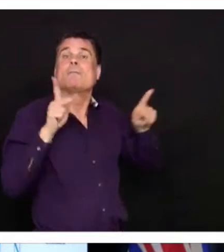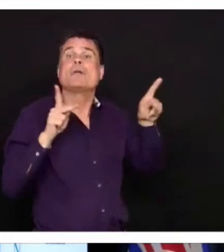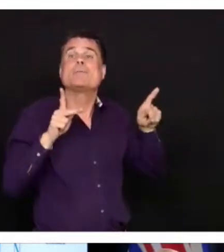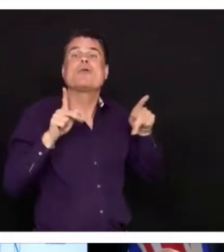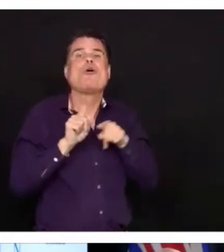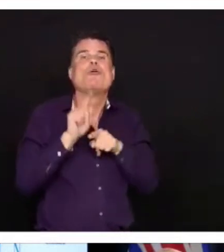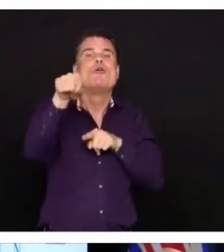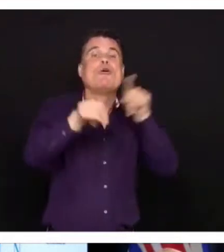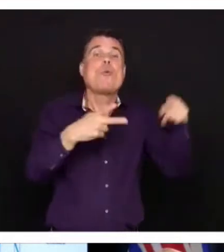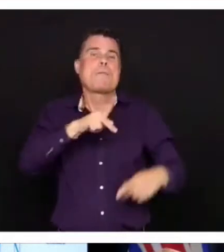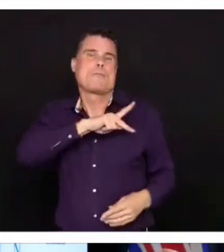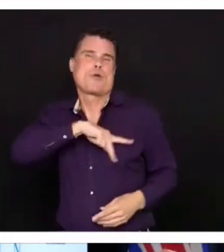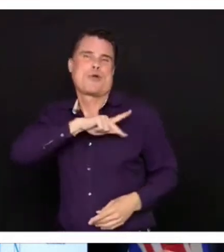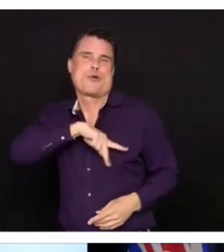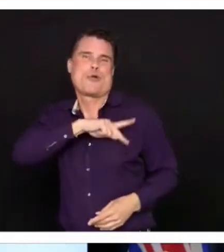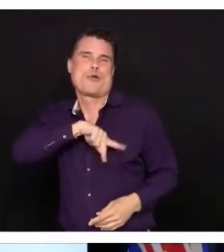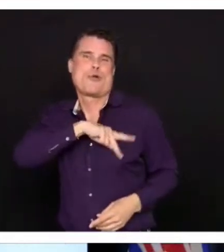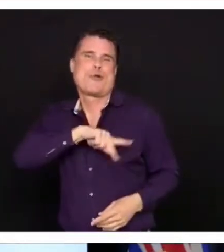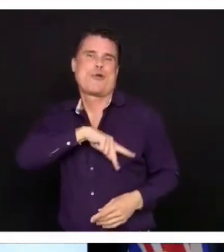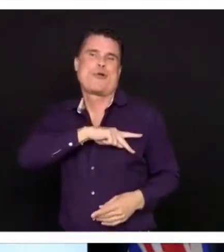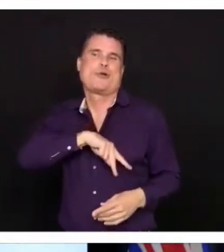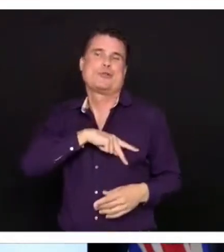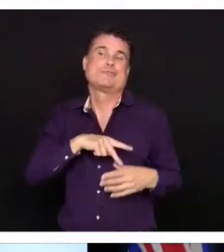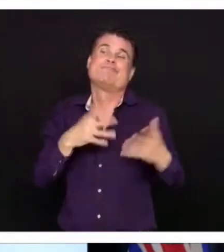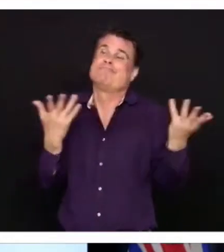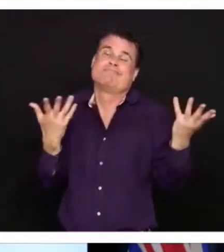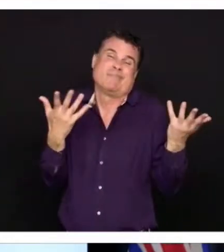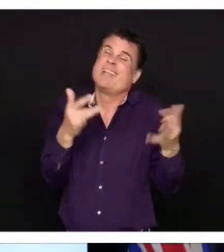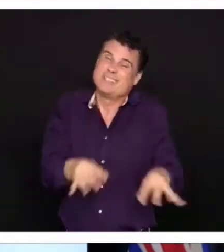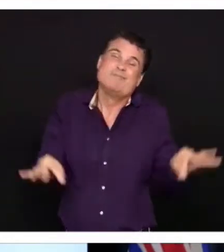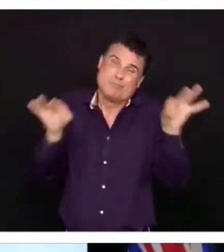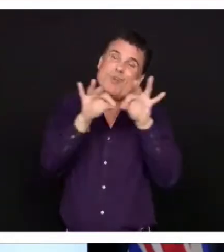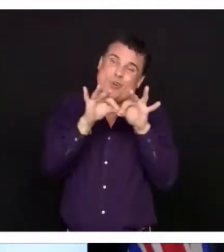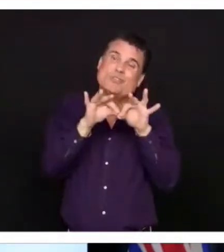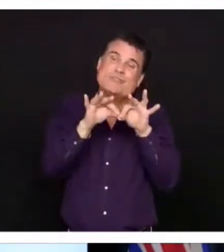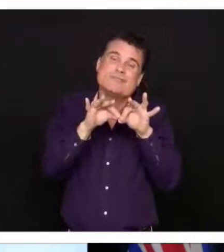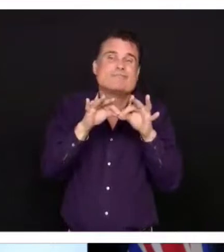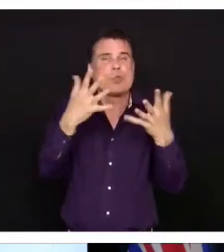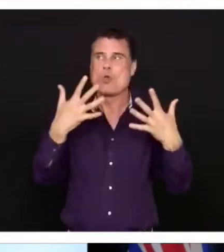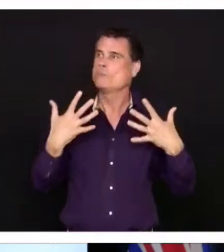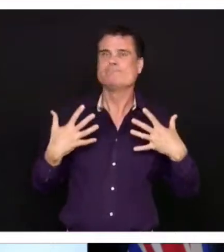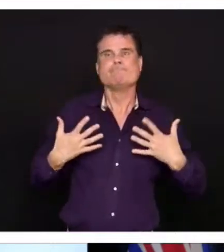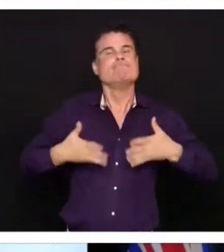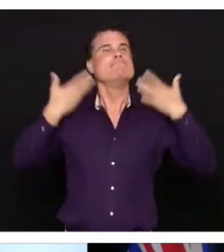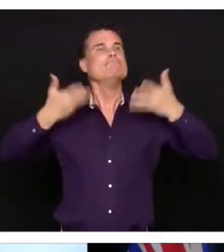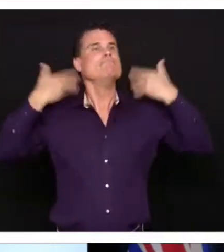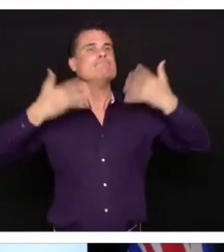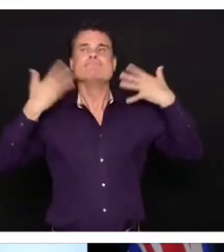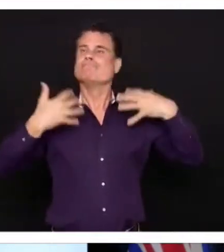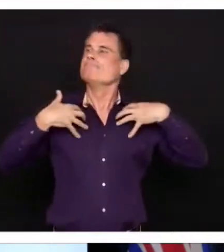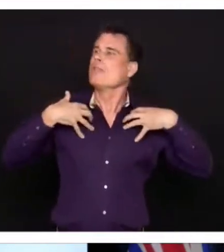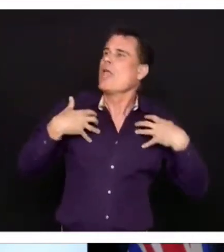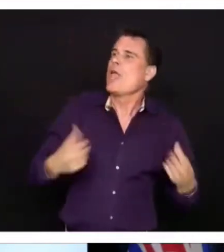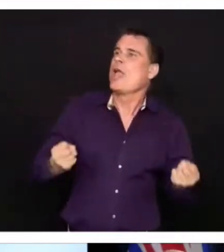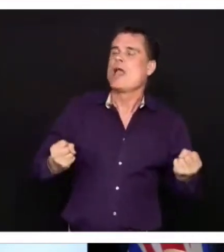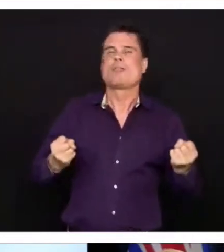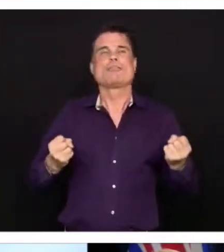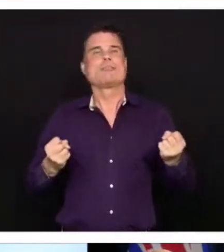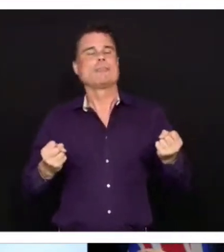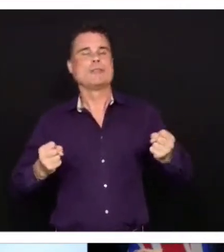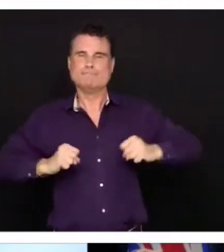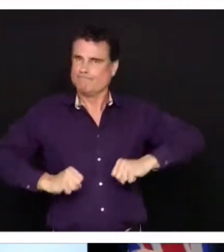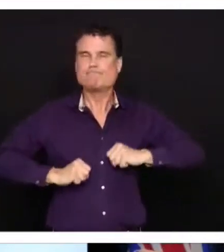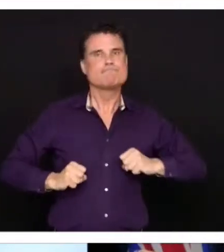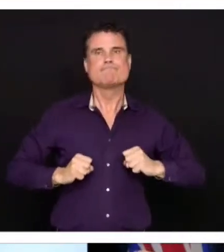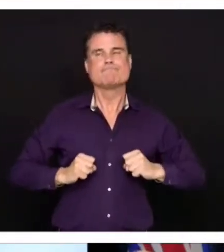safe distances when they are outside. So this is the summary of our current state. And